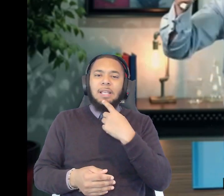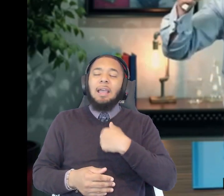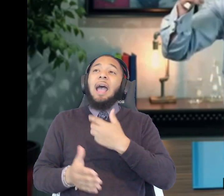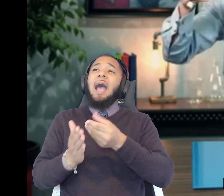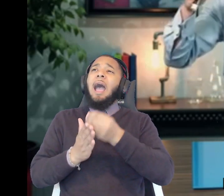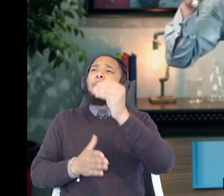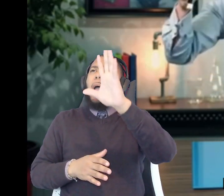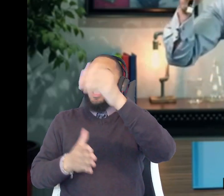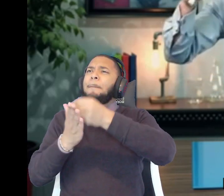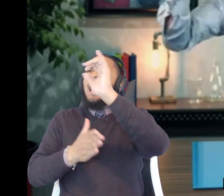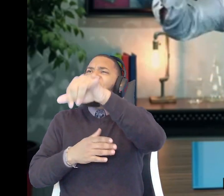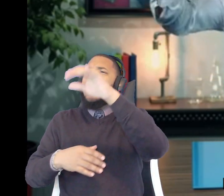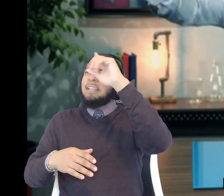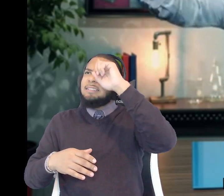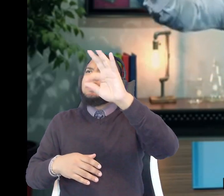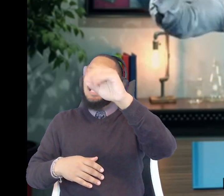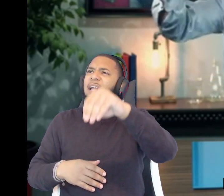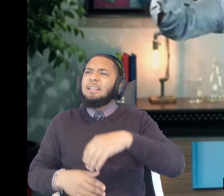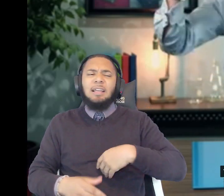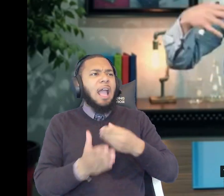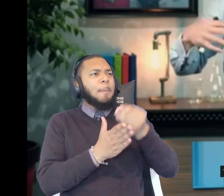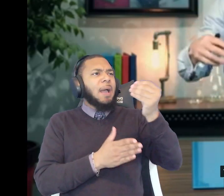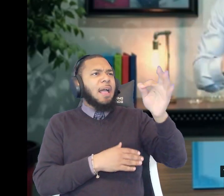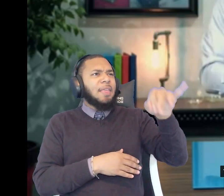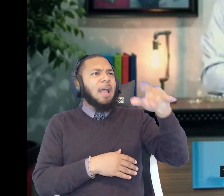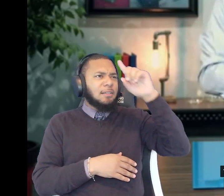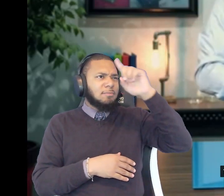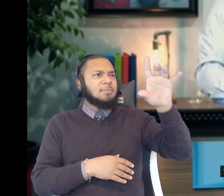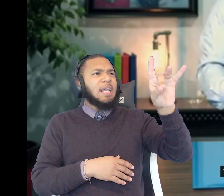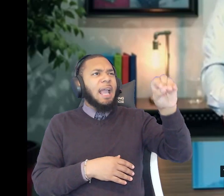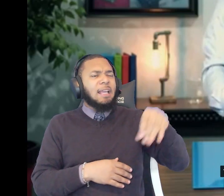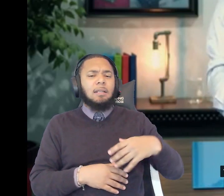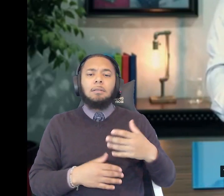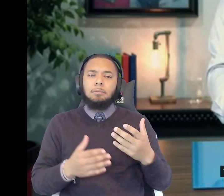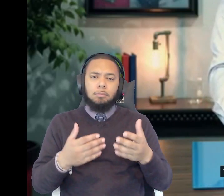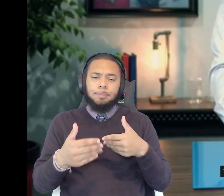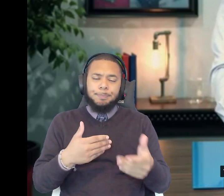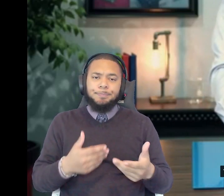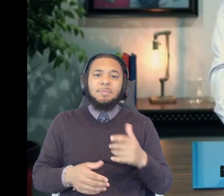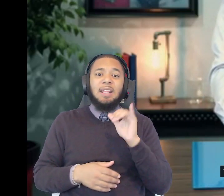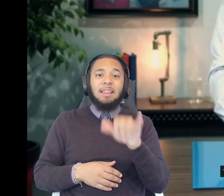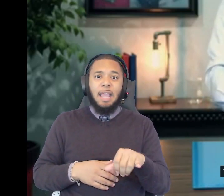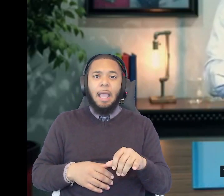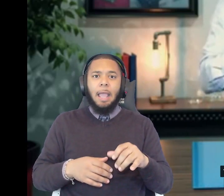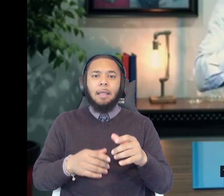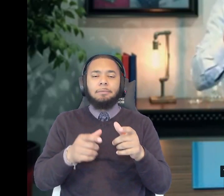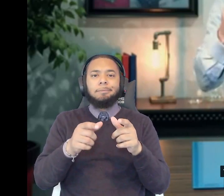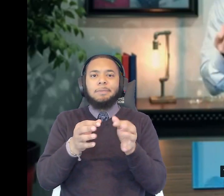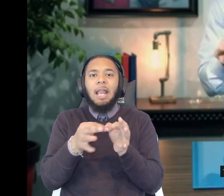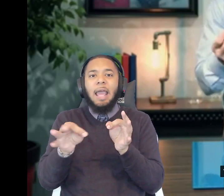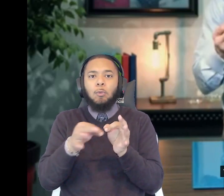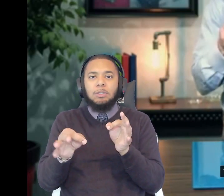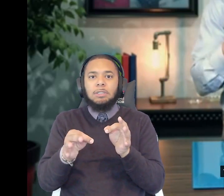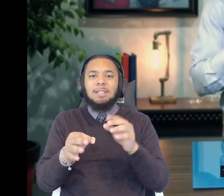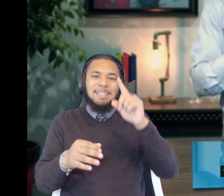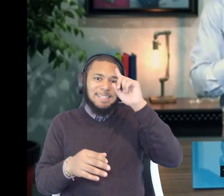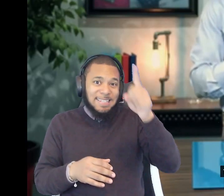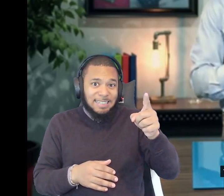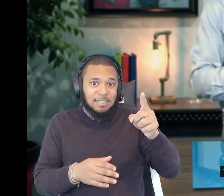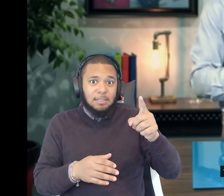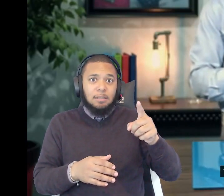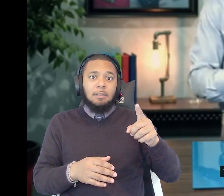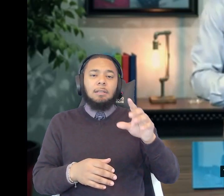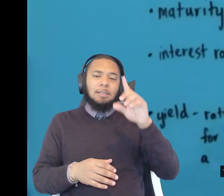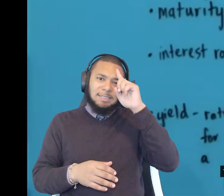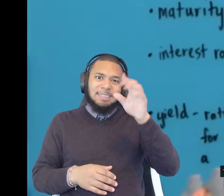you trade and you're like, oh, I'll take this one, that one's mine. That type of verbiage, cents, means cents on the